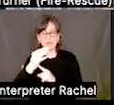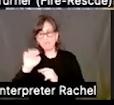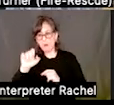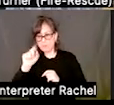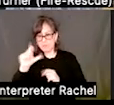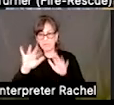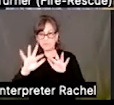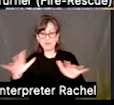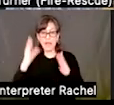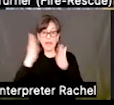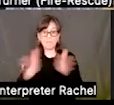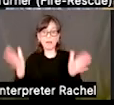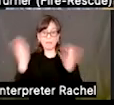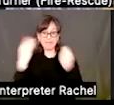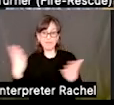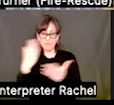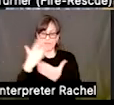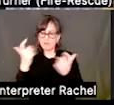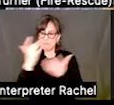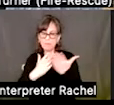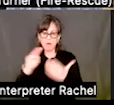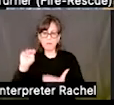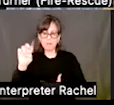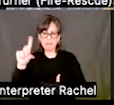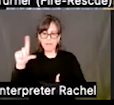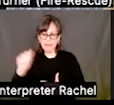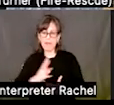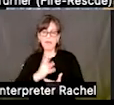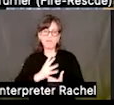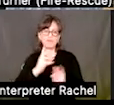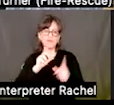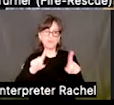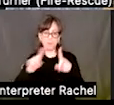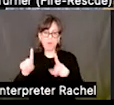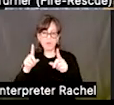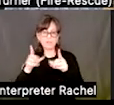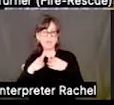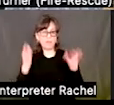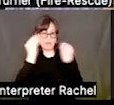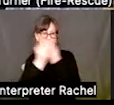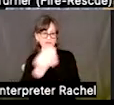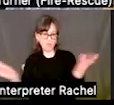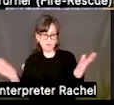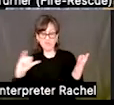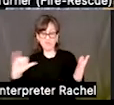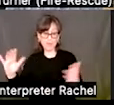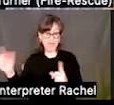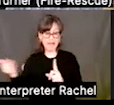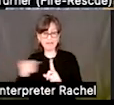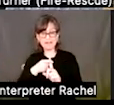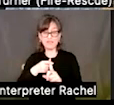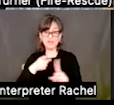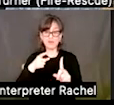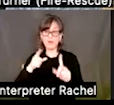huge component of this. Media, official reports, and the public information. So that initial mission of that incident